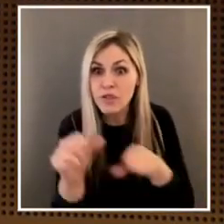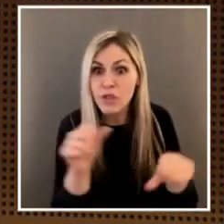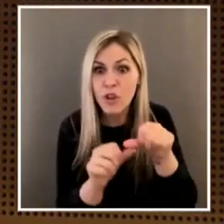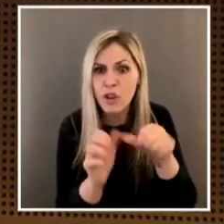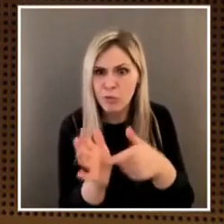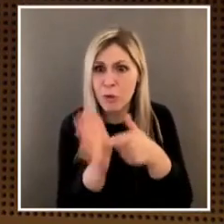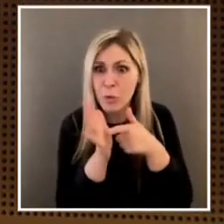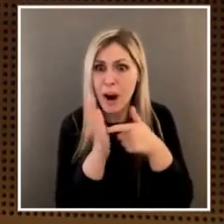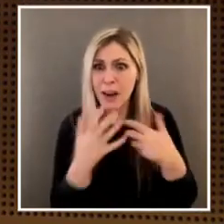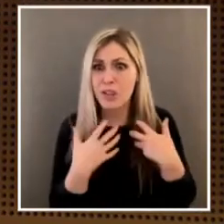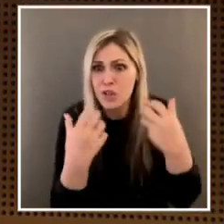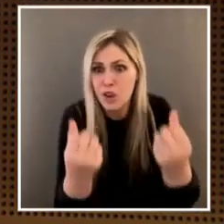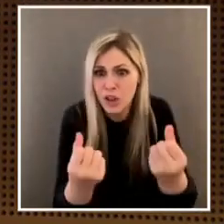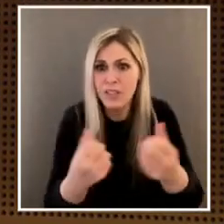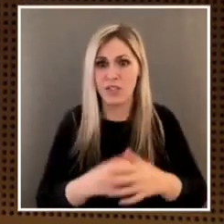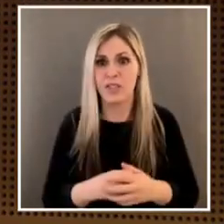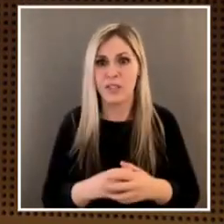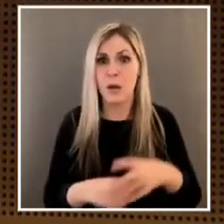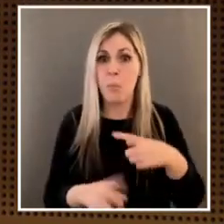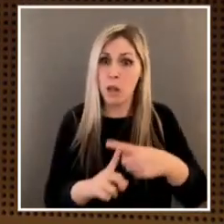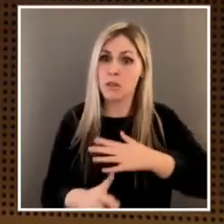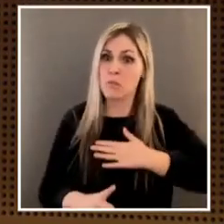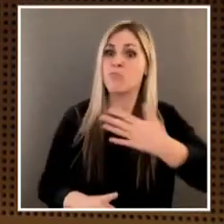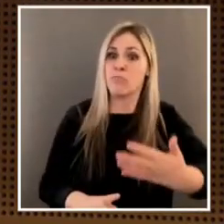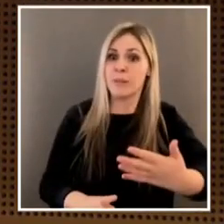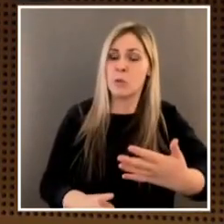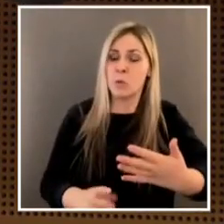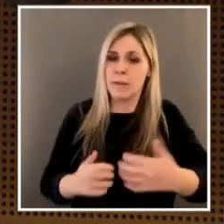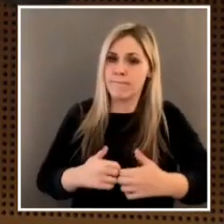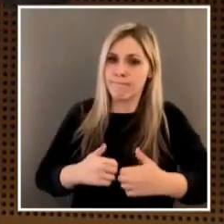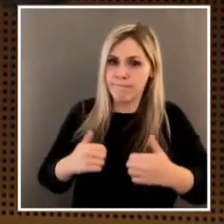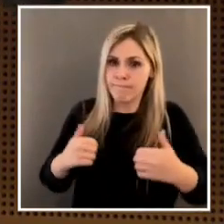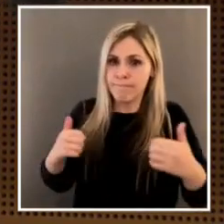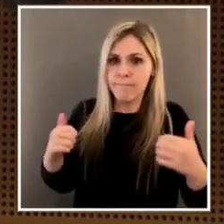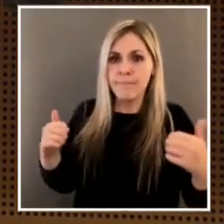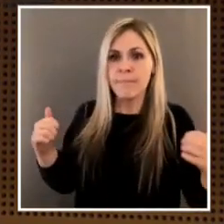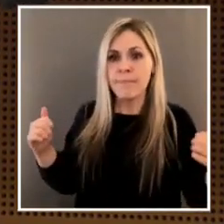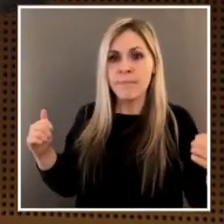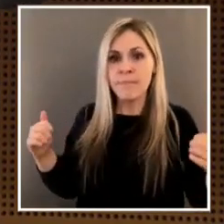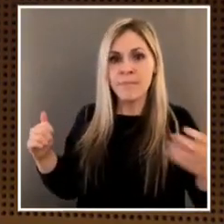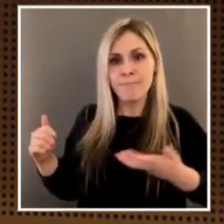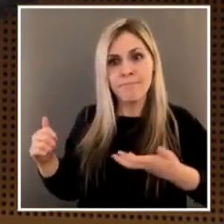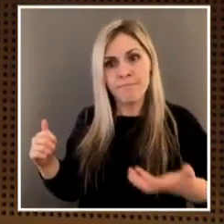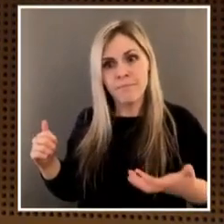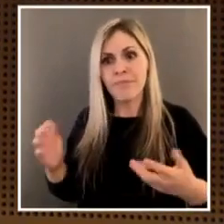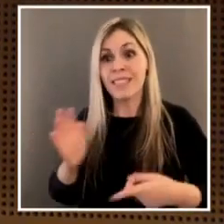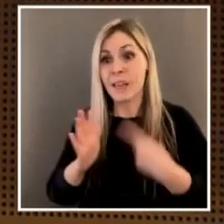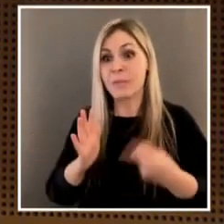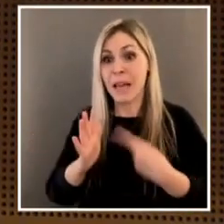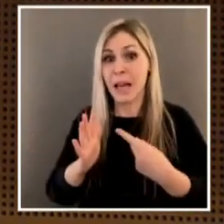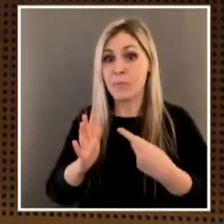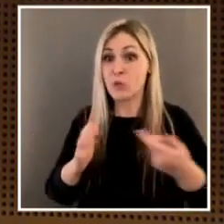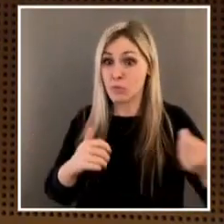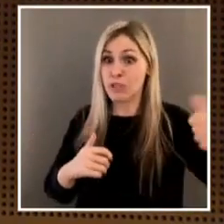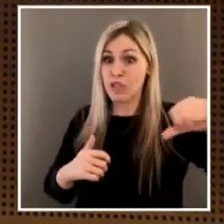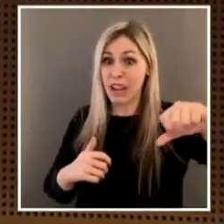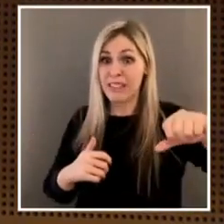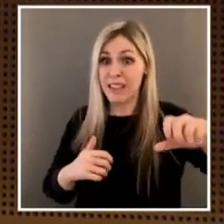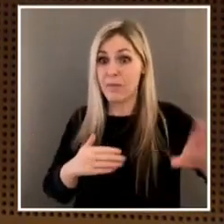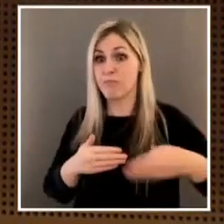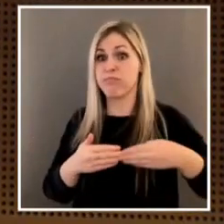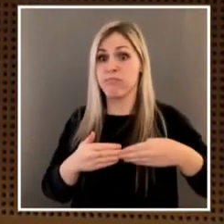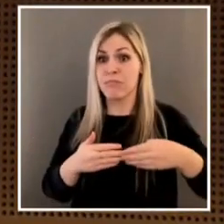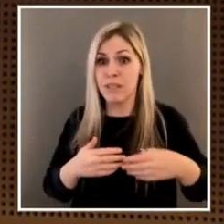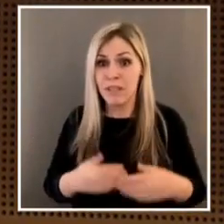courage and a willingness to be vulnerable, to be open, to be sometimes rejected.